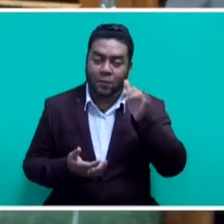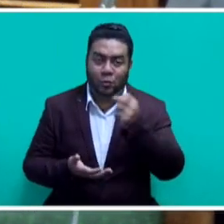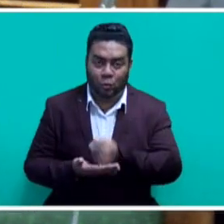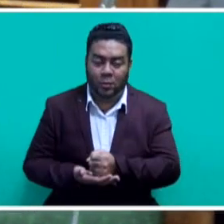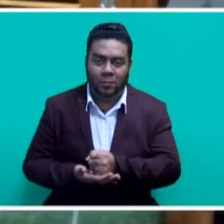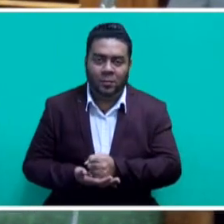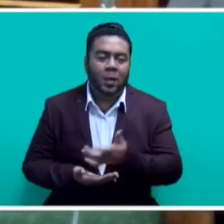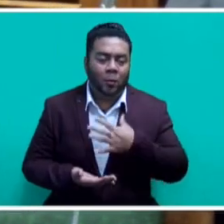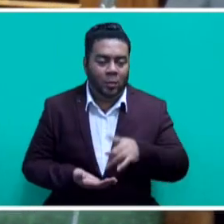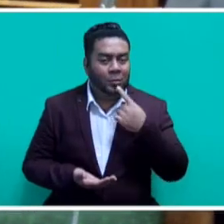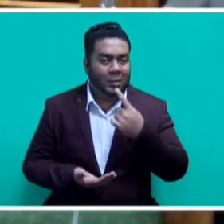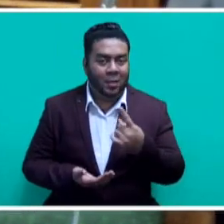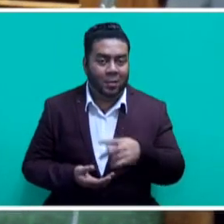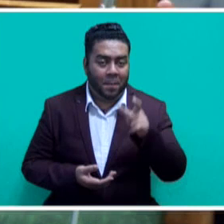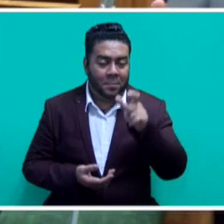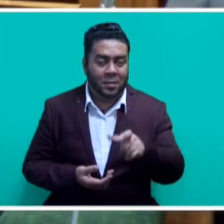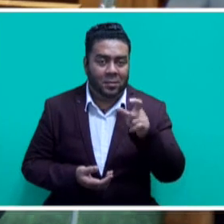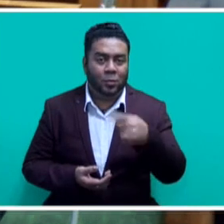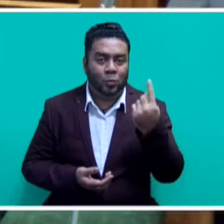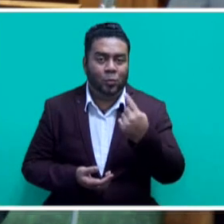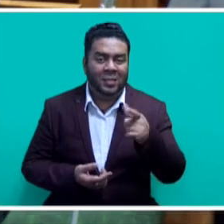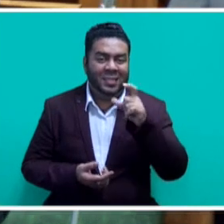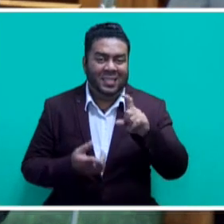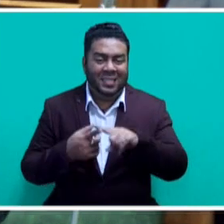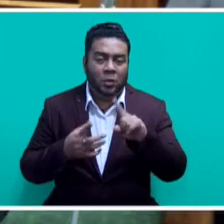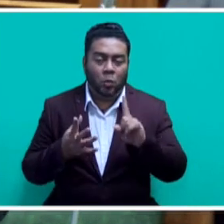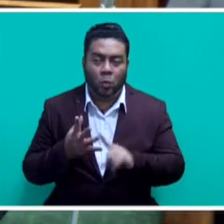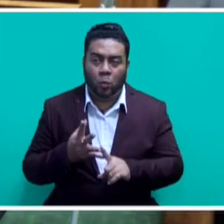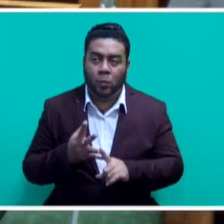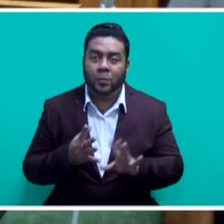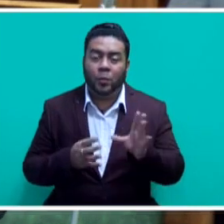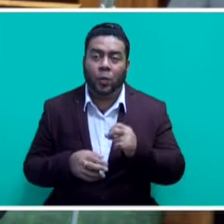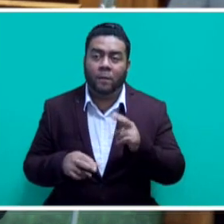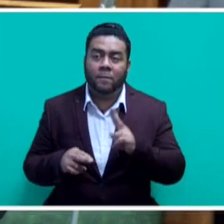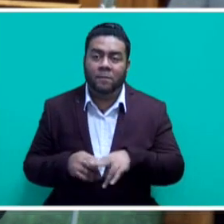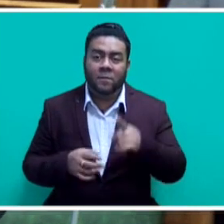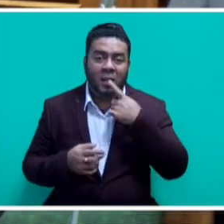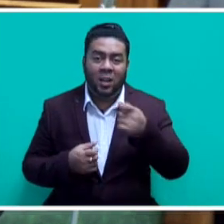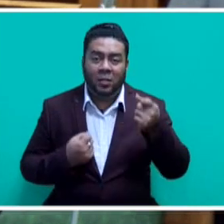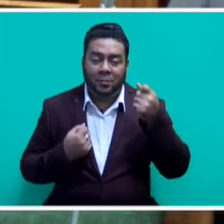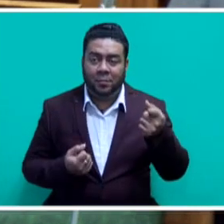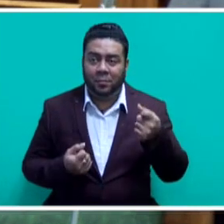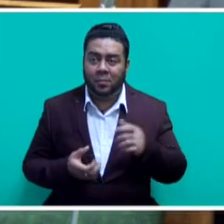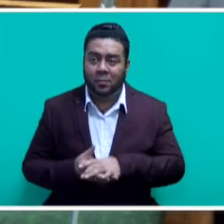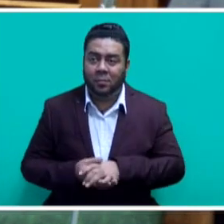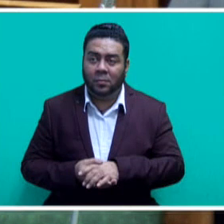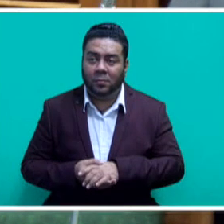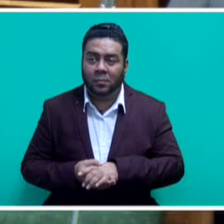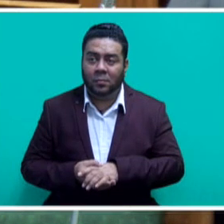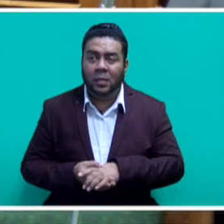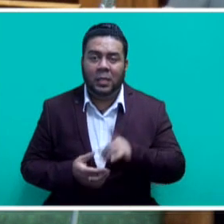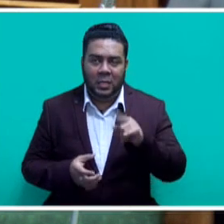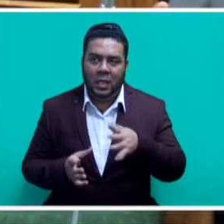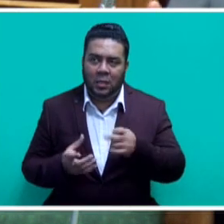like to say that the person who's currently the CEO of FICAC, Rashmi Aslam, he has to